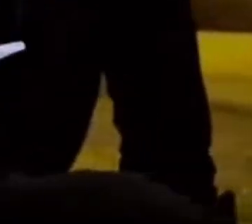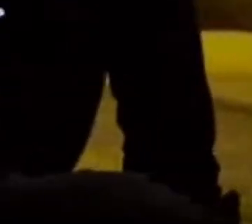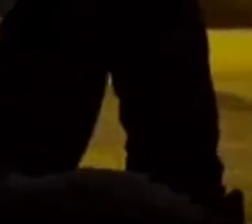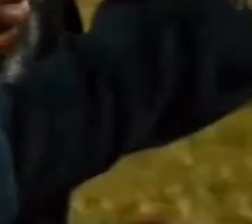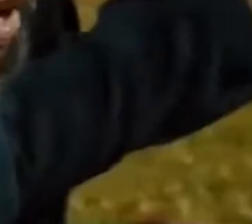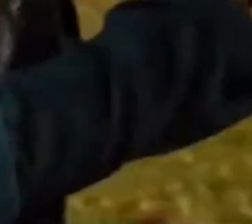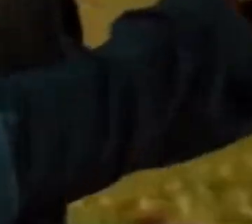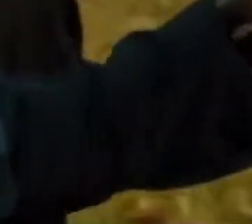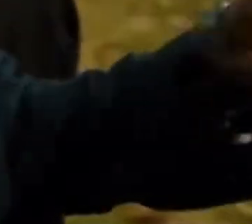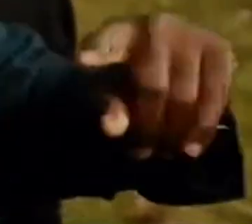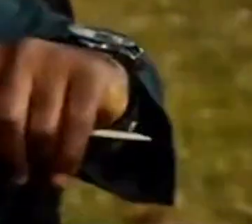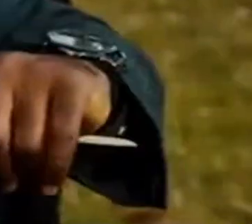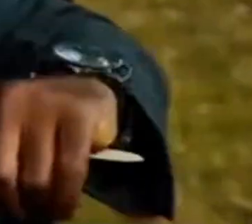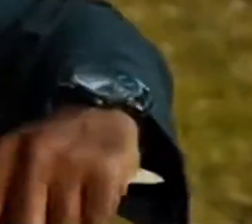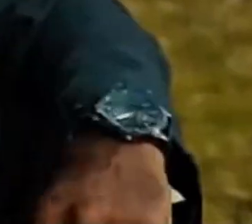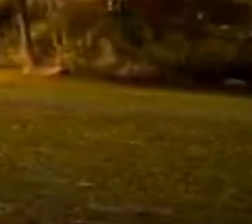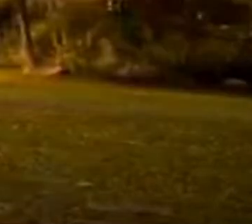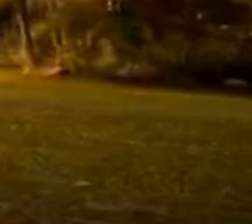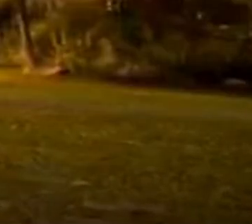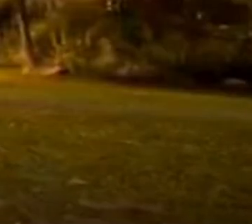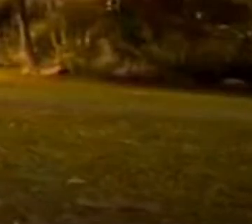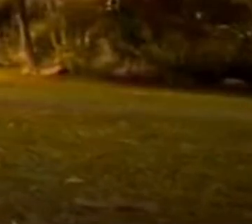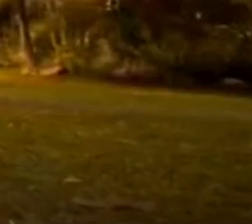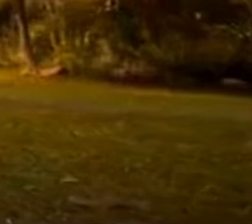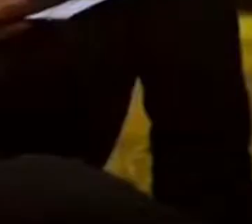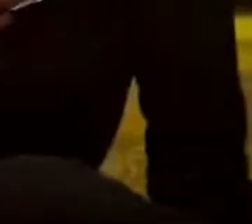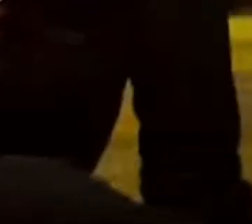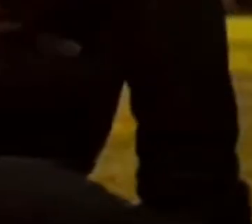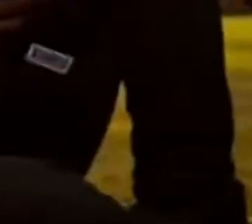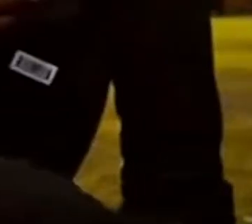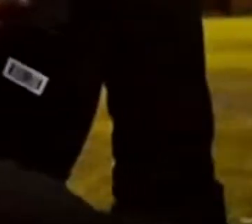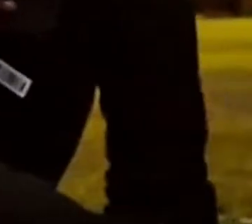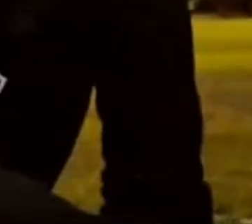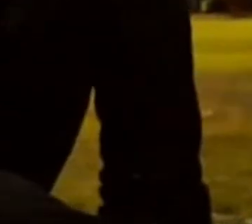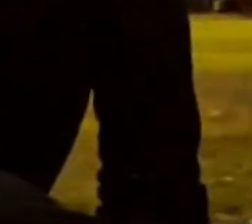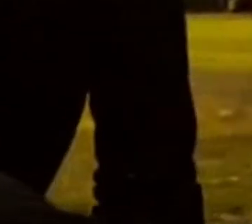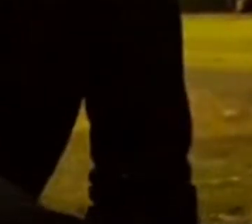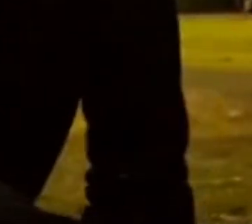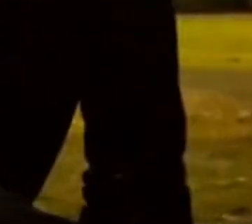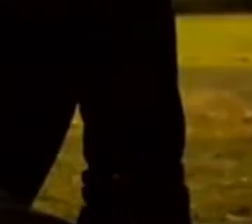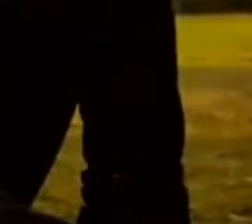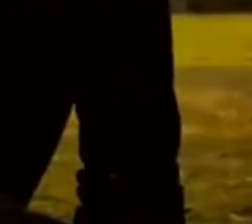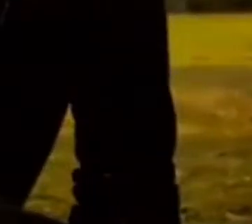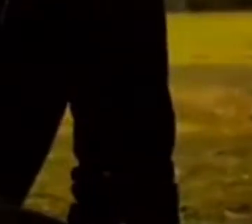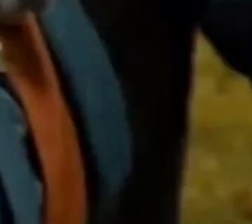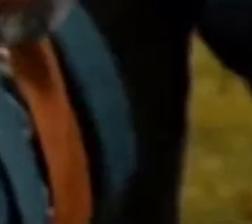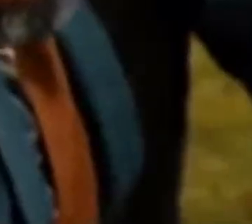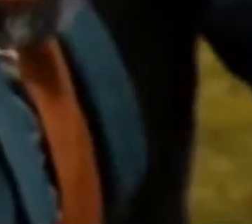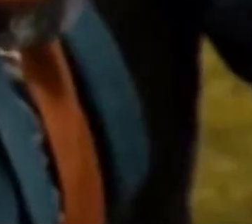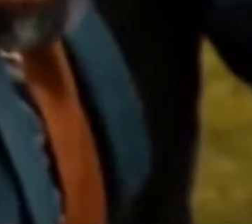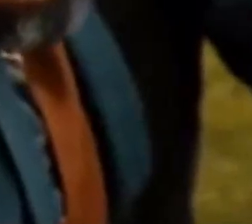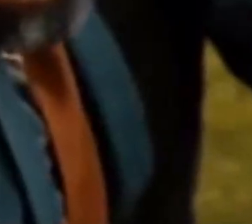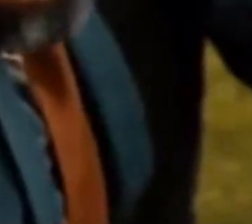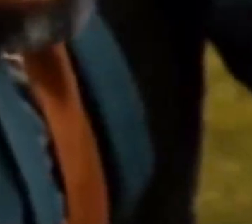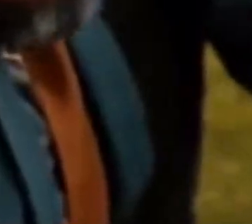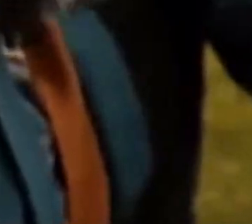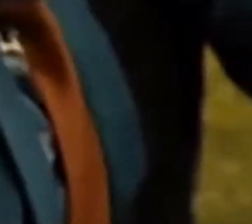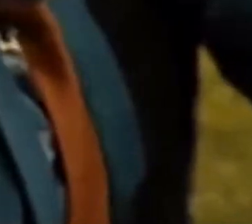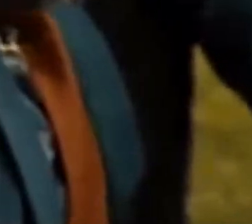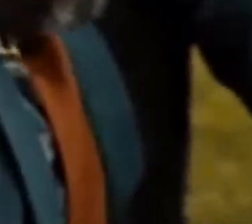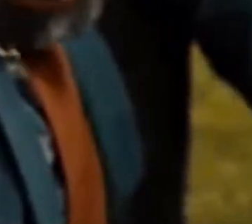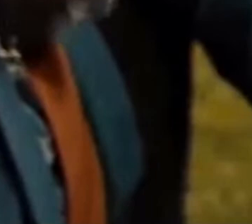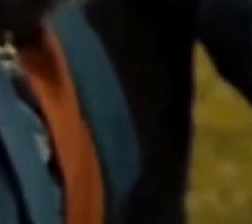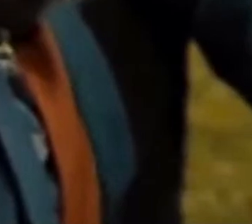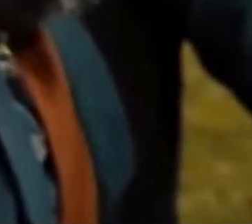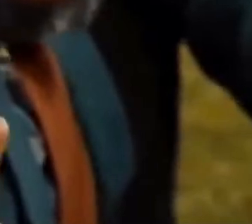you are greater. Kabapa internet futi basangu kaheta. Some haters become rappers, get in the booth and think they're better than you. Never understand